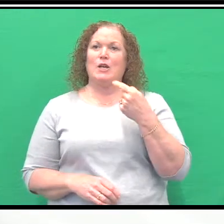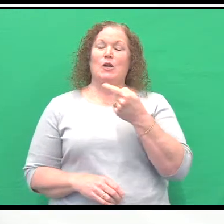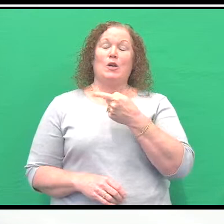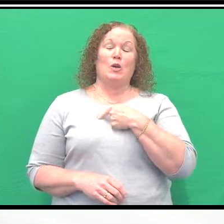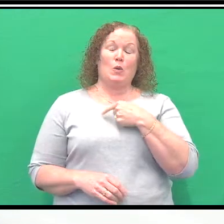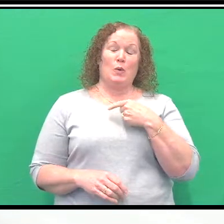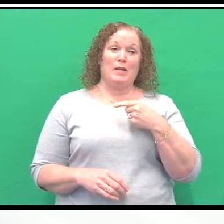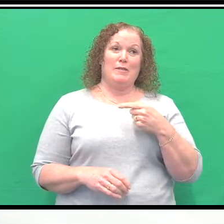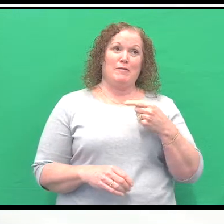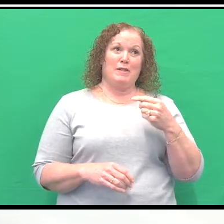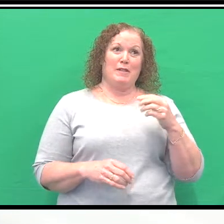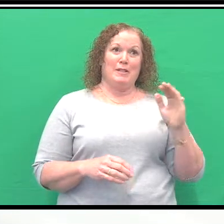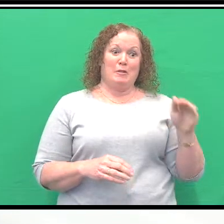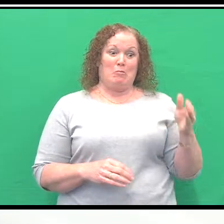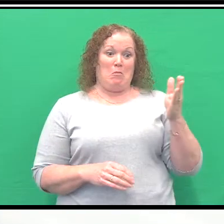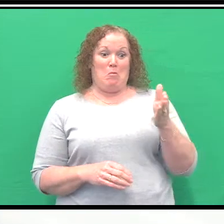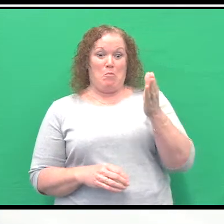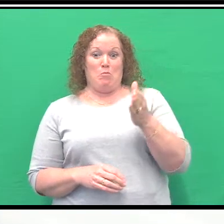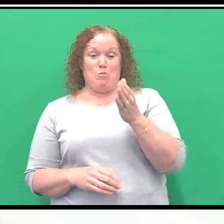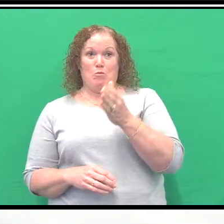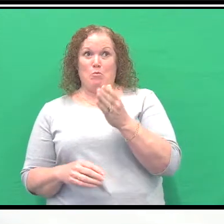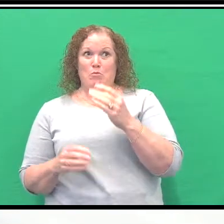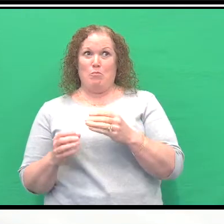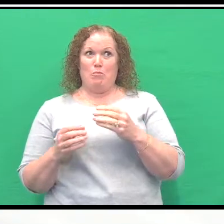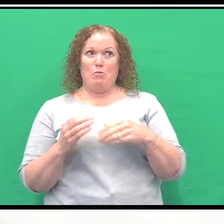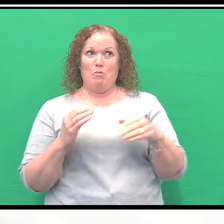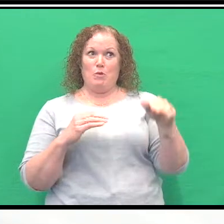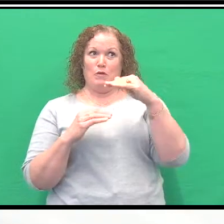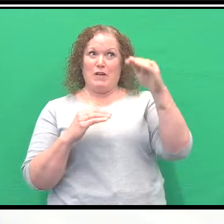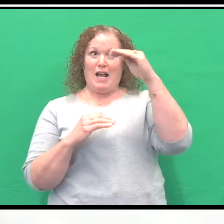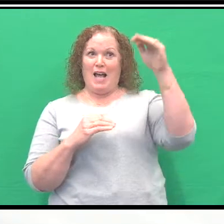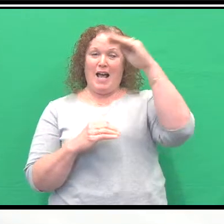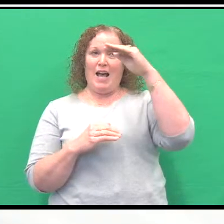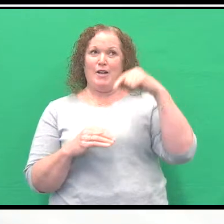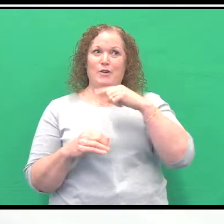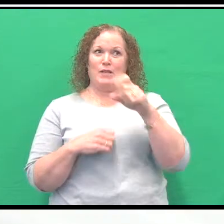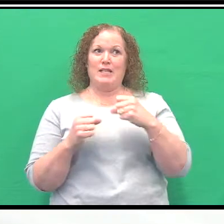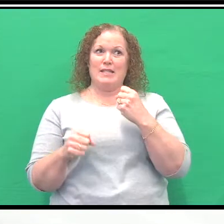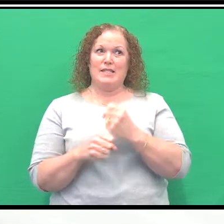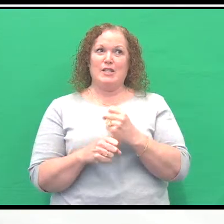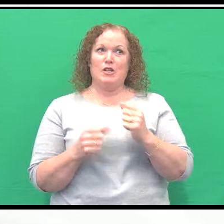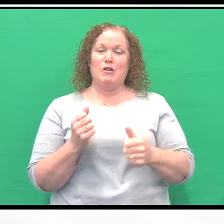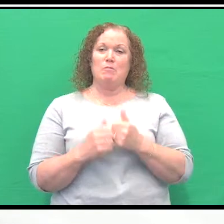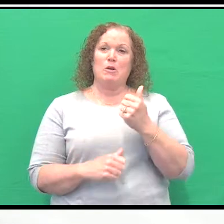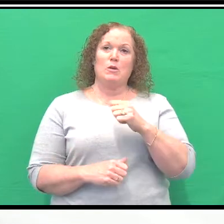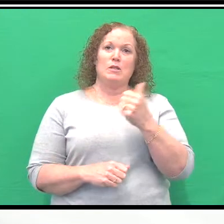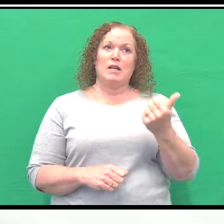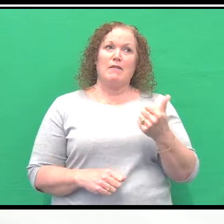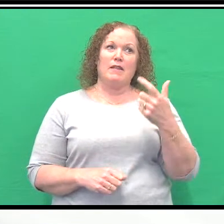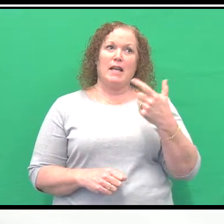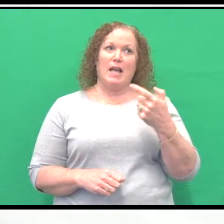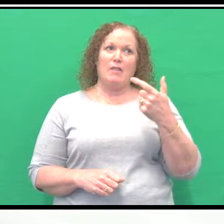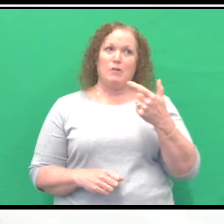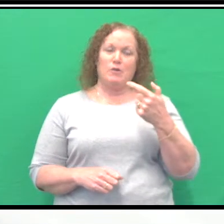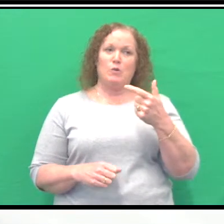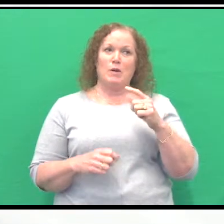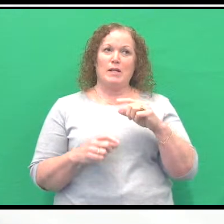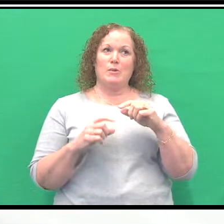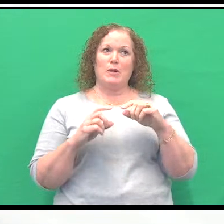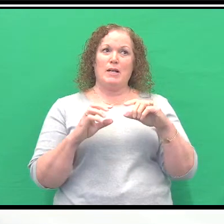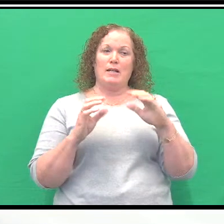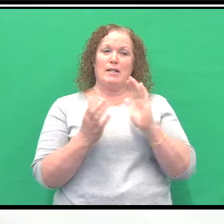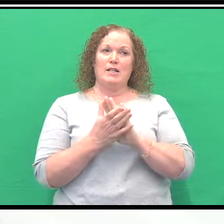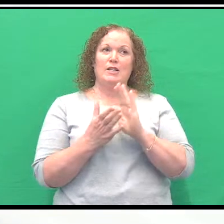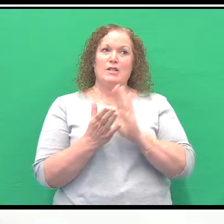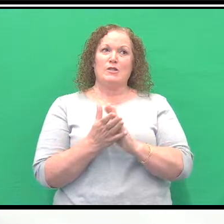that were open with essential workers. Most of the other 21 districts, they shut down completely. I mean, they really had